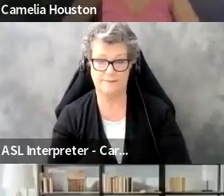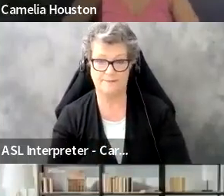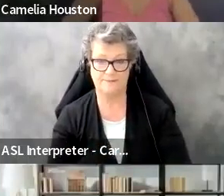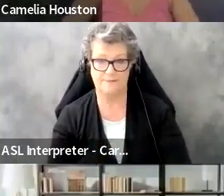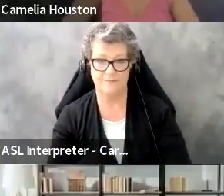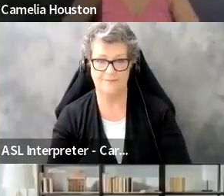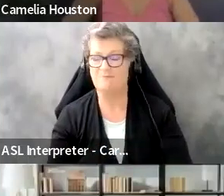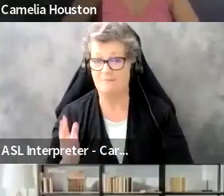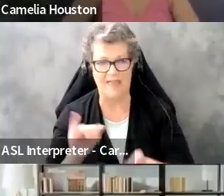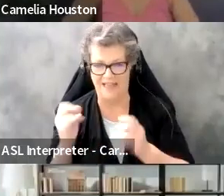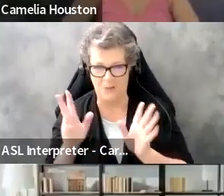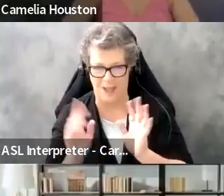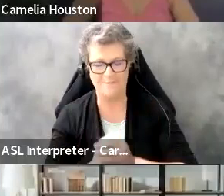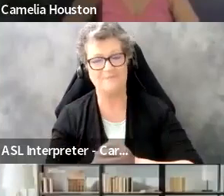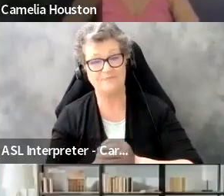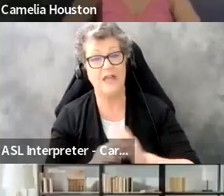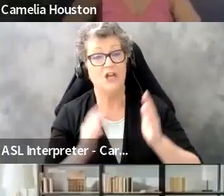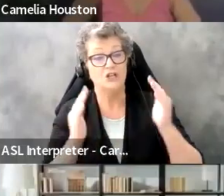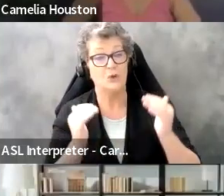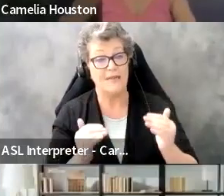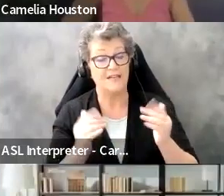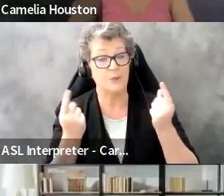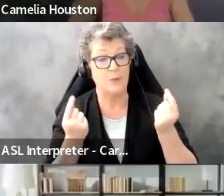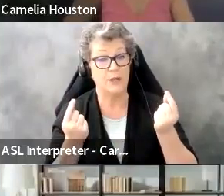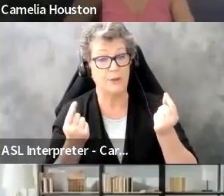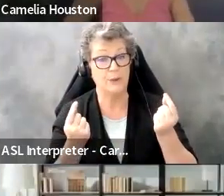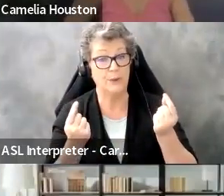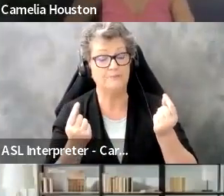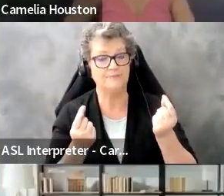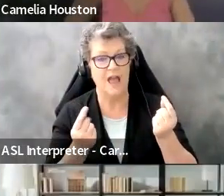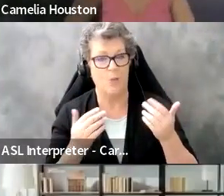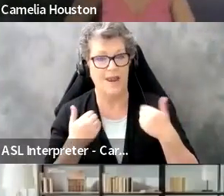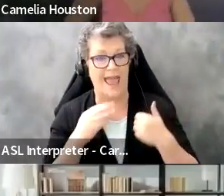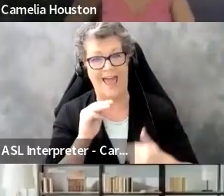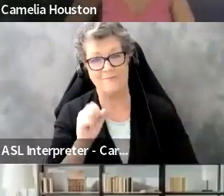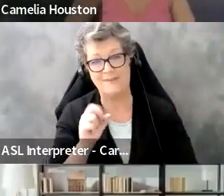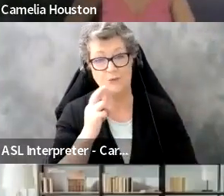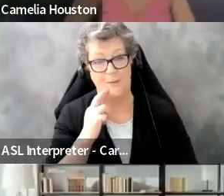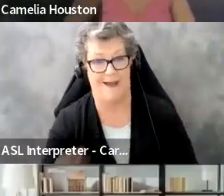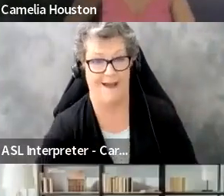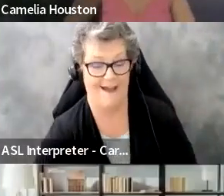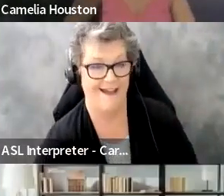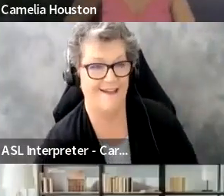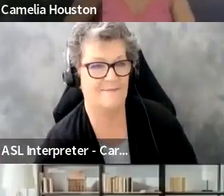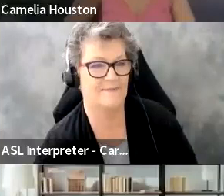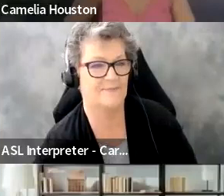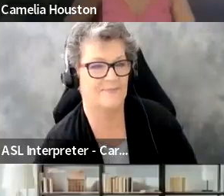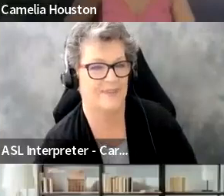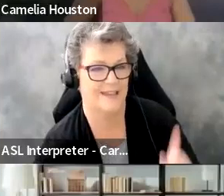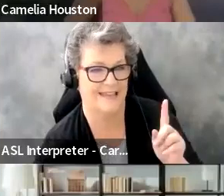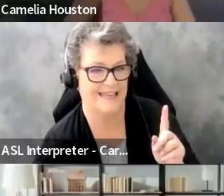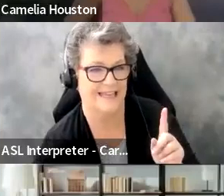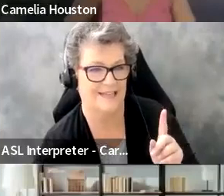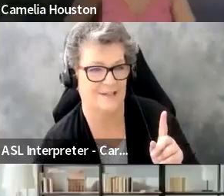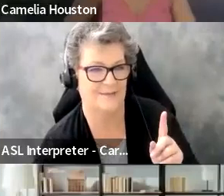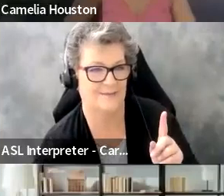And that's okay. So next, what I'd like to do is I'd like to have Miss Rima do our sign of the